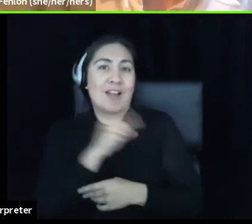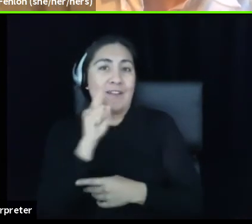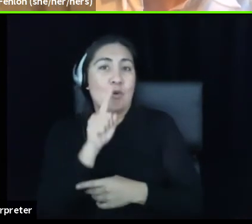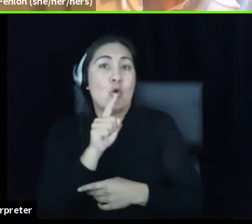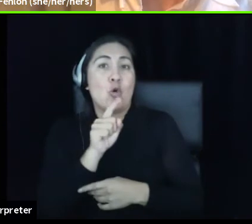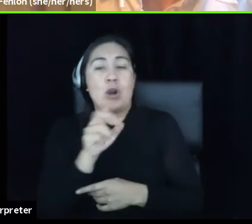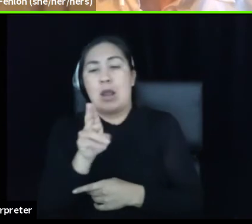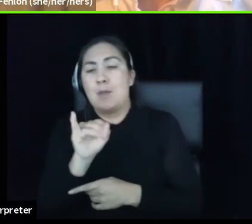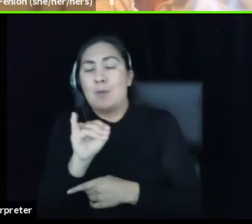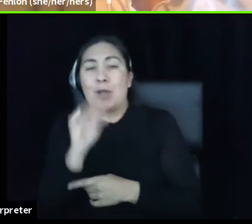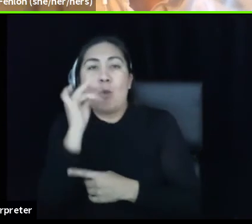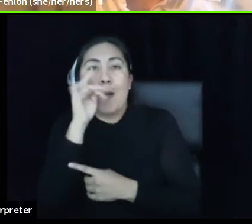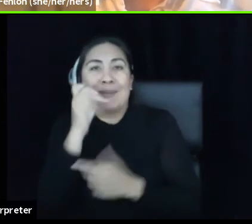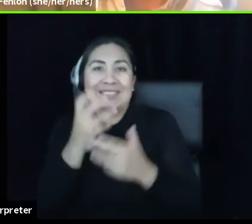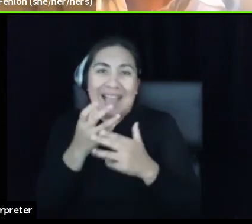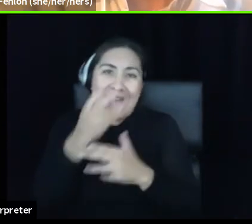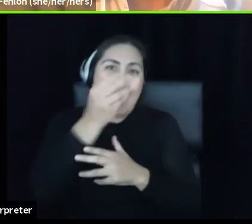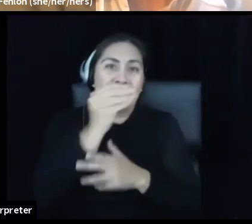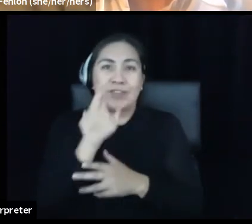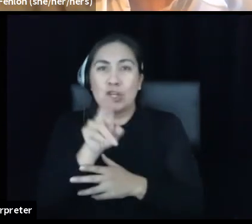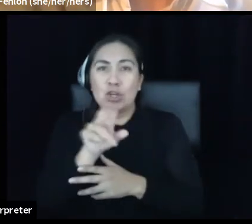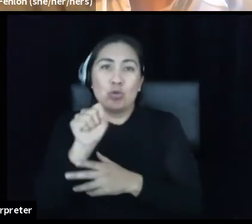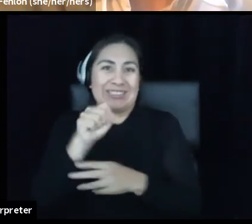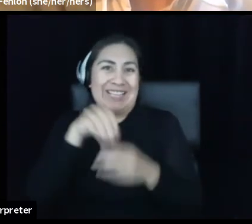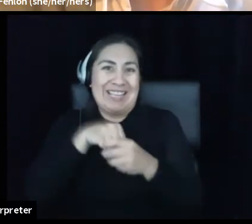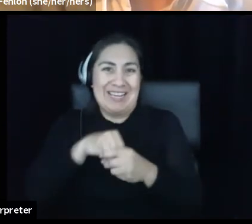of the US. Is this correct?